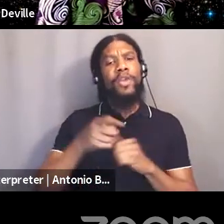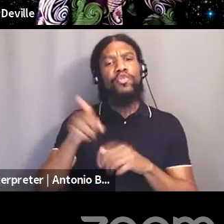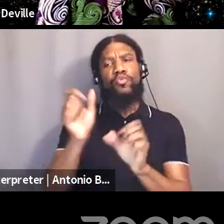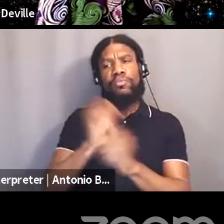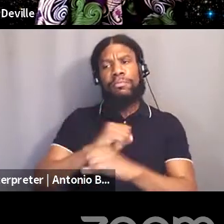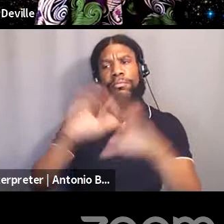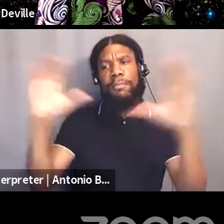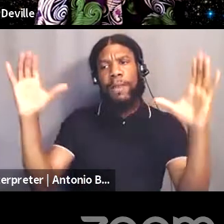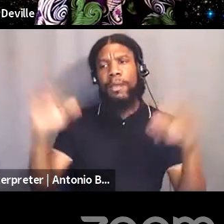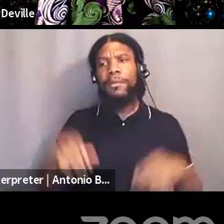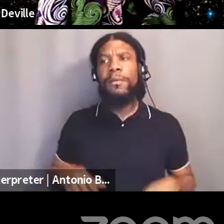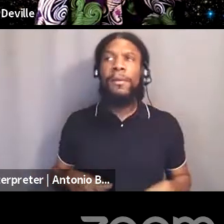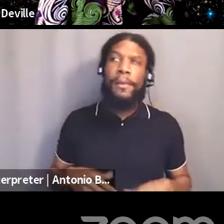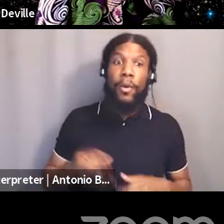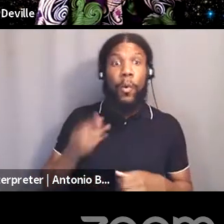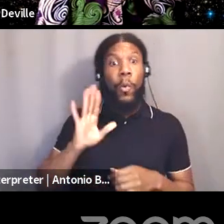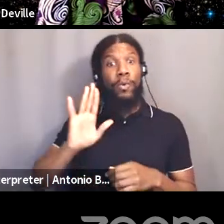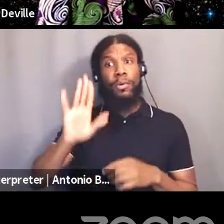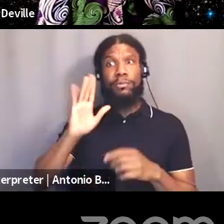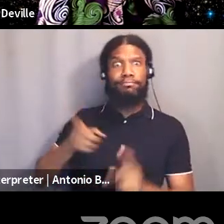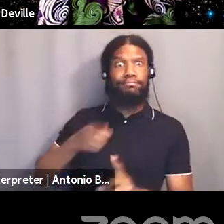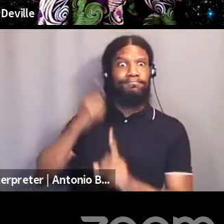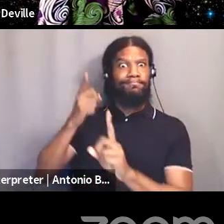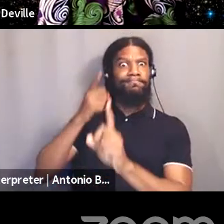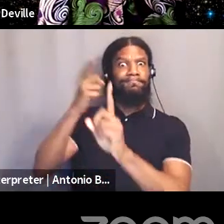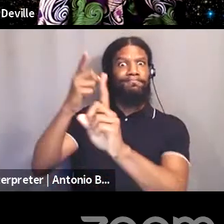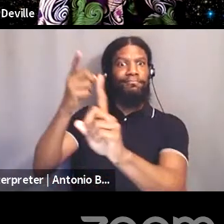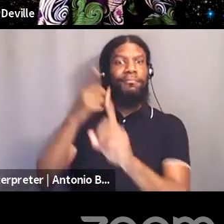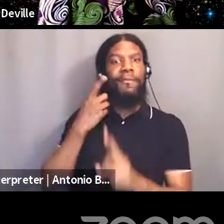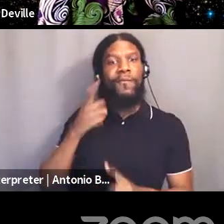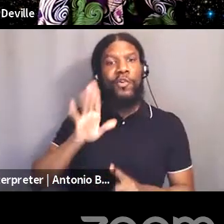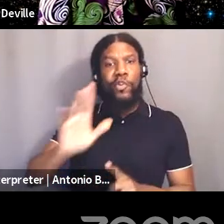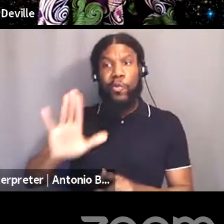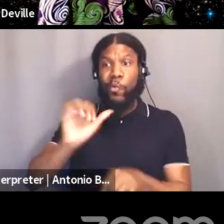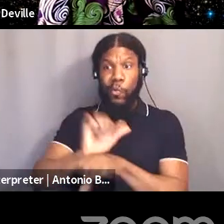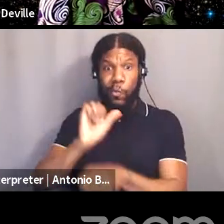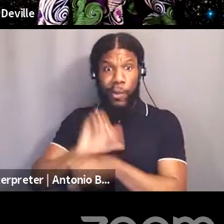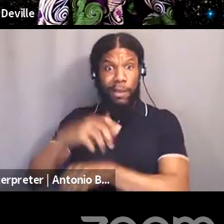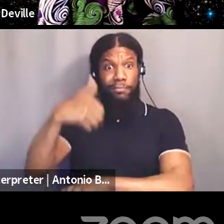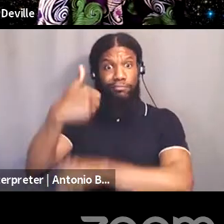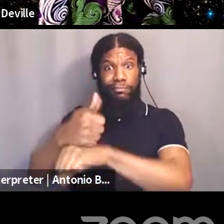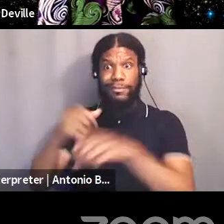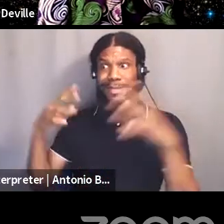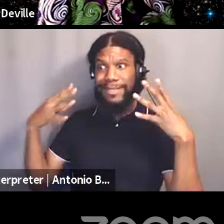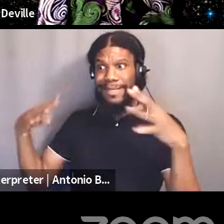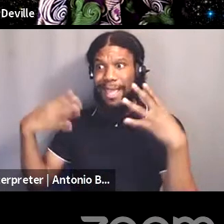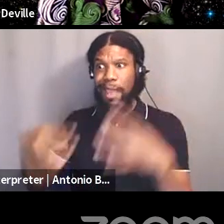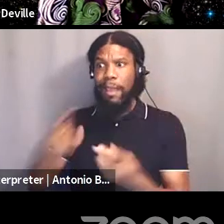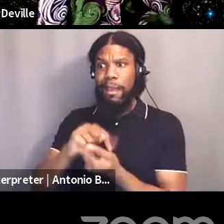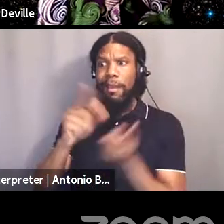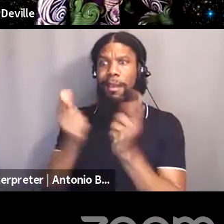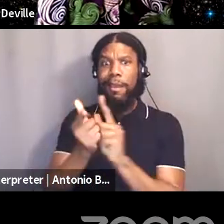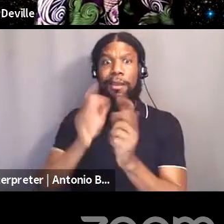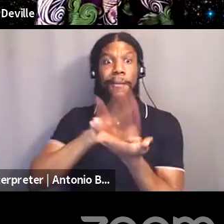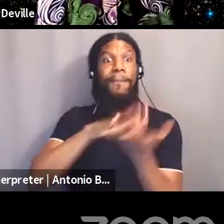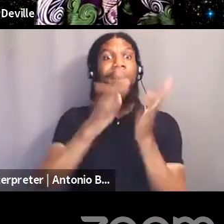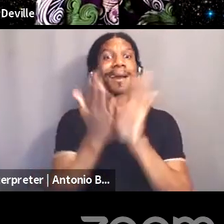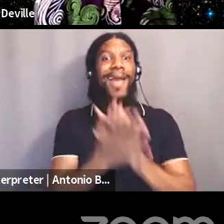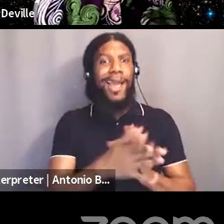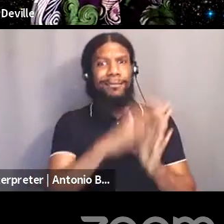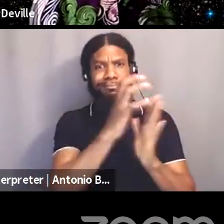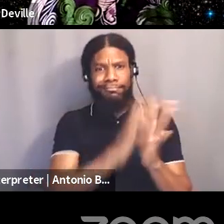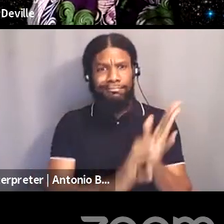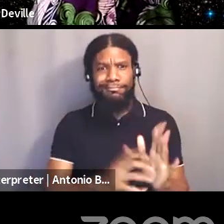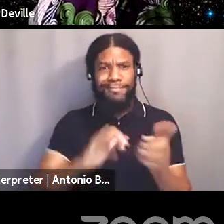how did you perhaps aspire for the work to translate or to live in the environment of the exhibition?